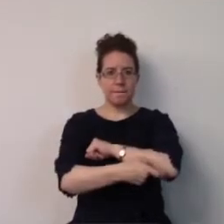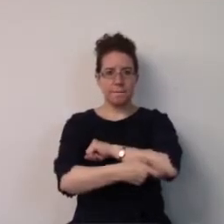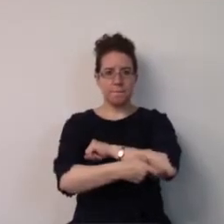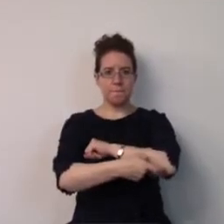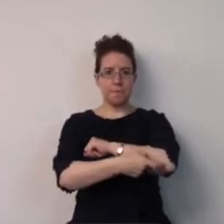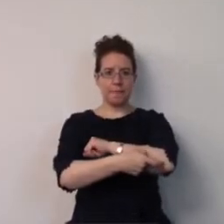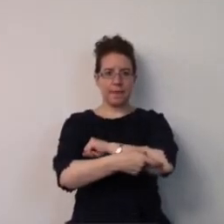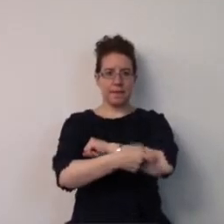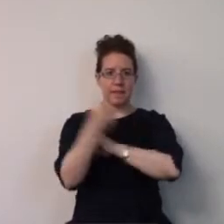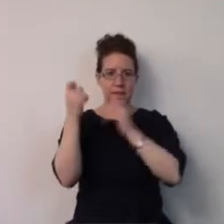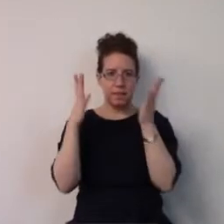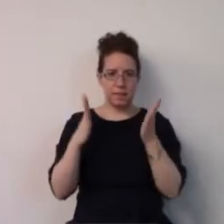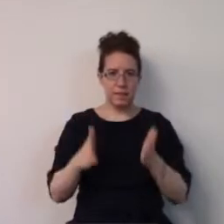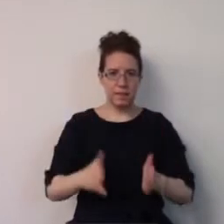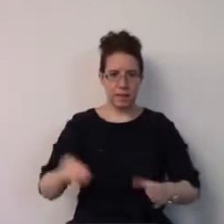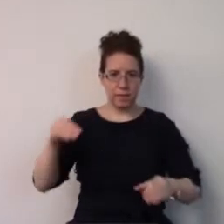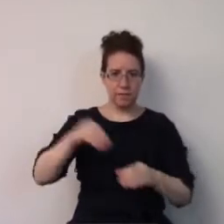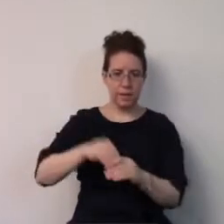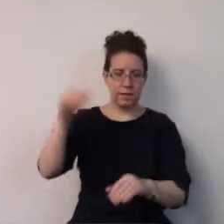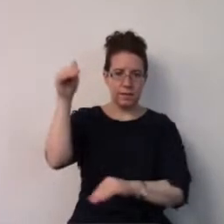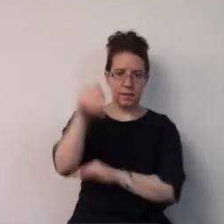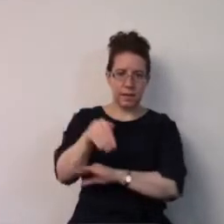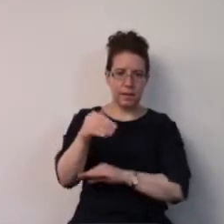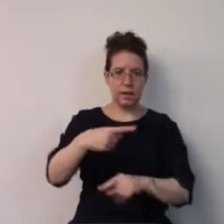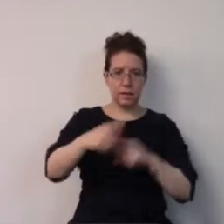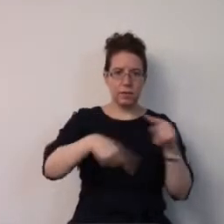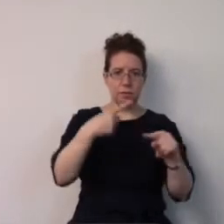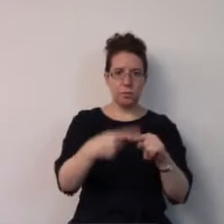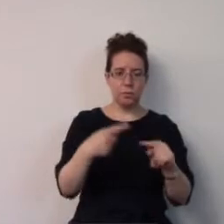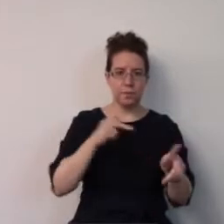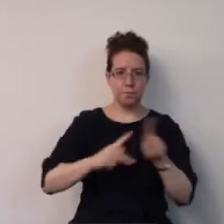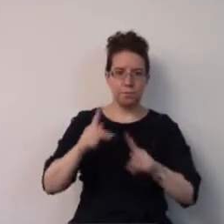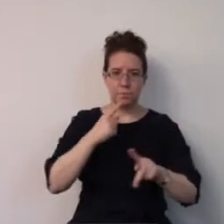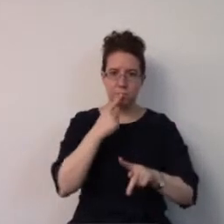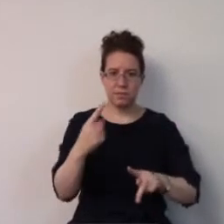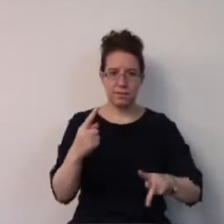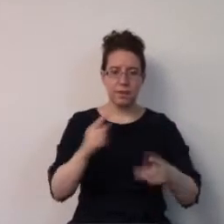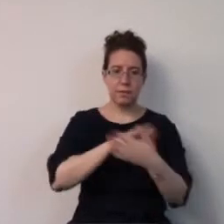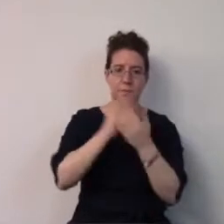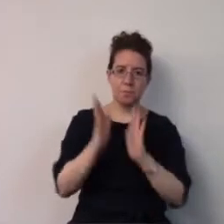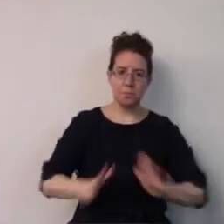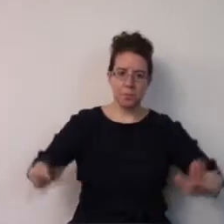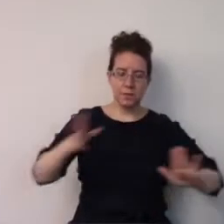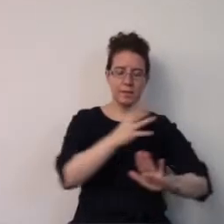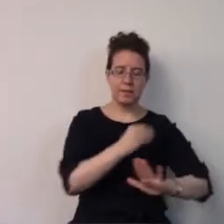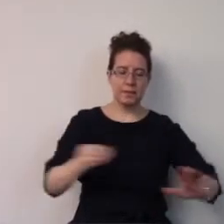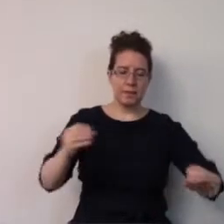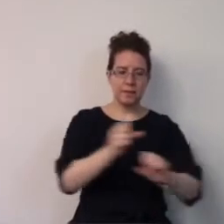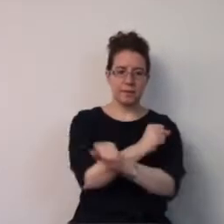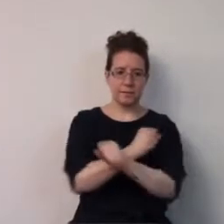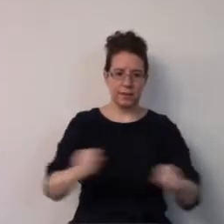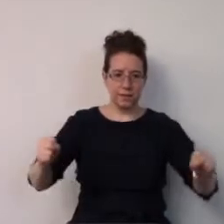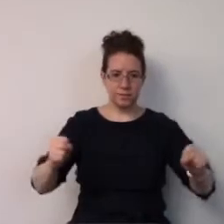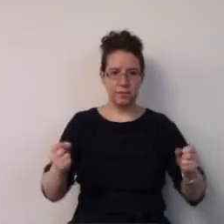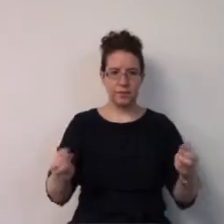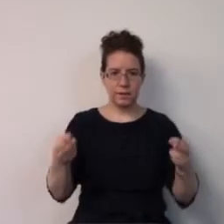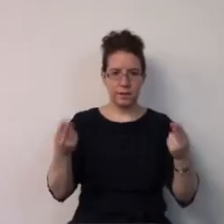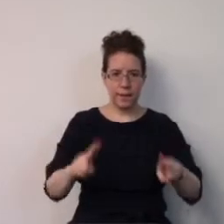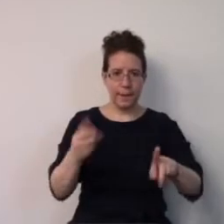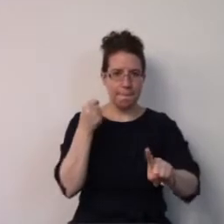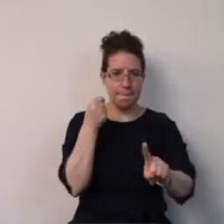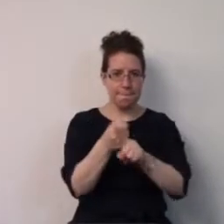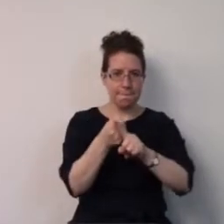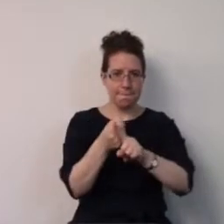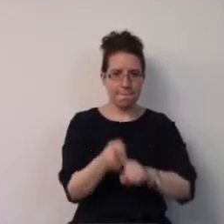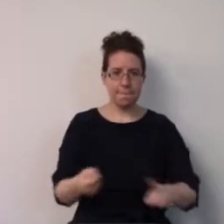cometh upon them as travail upon a woman with a child, and they shall not escape. But ye, brethren and sisters, are